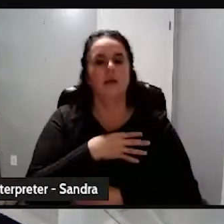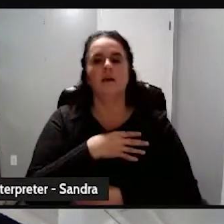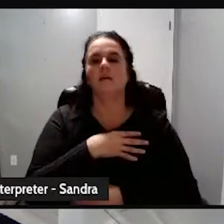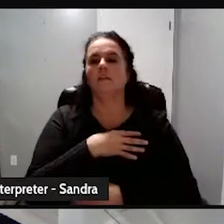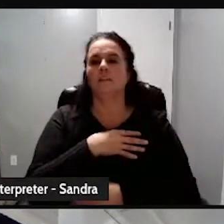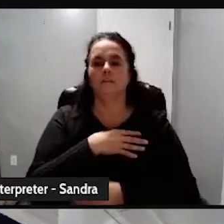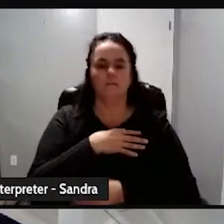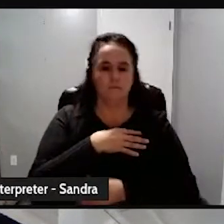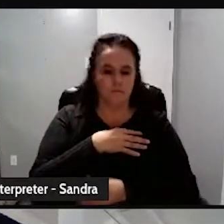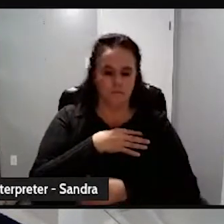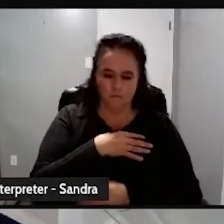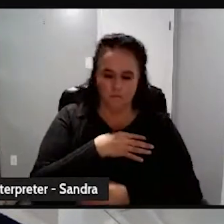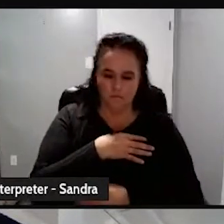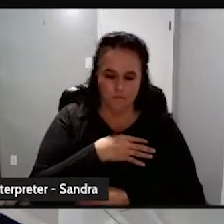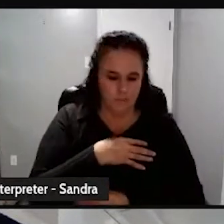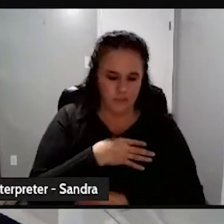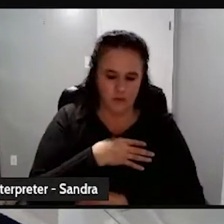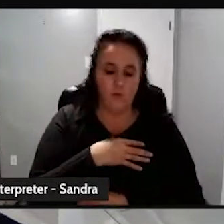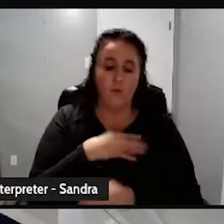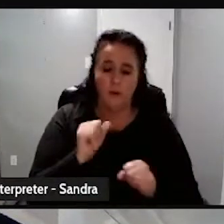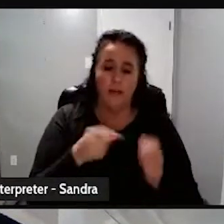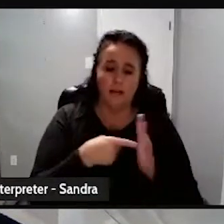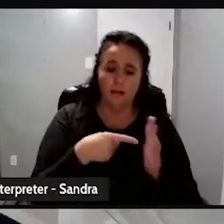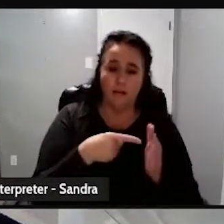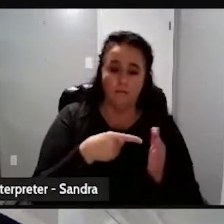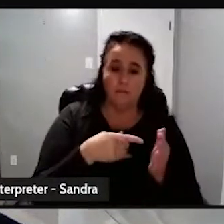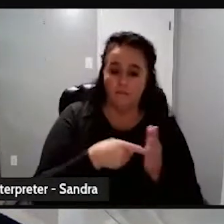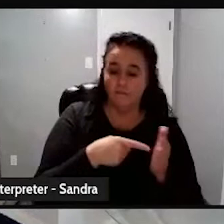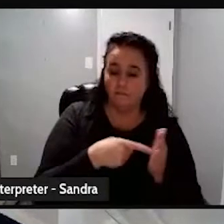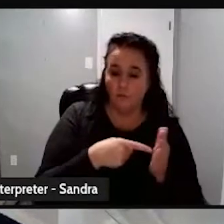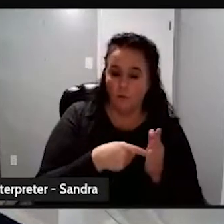own computers and were able to apply for a